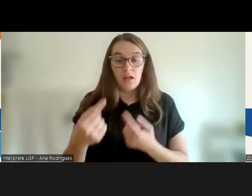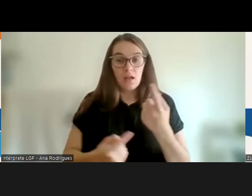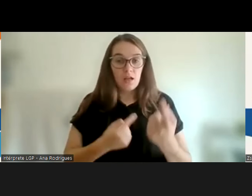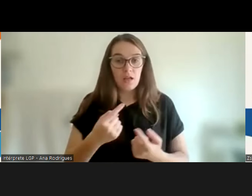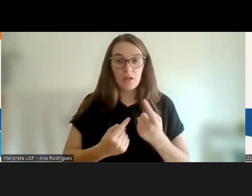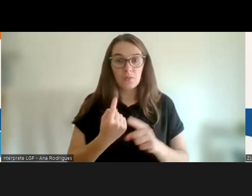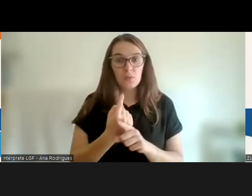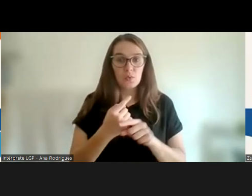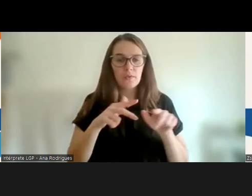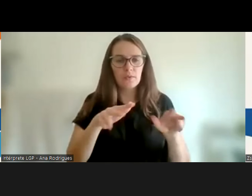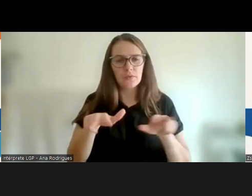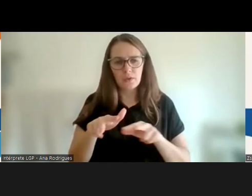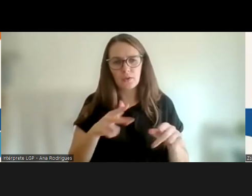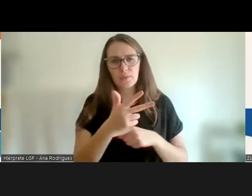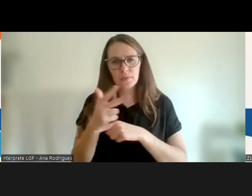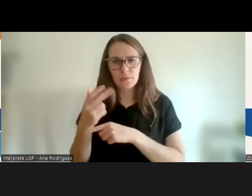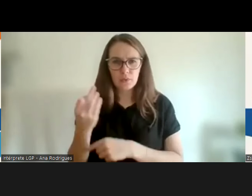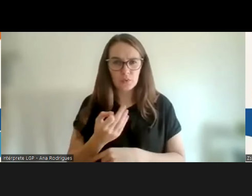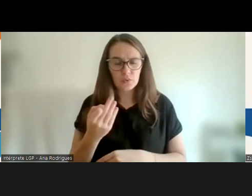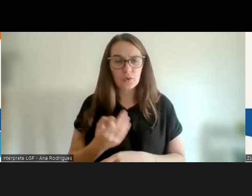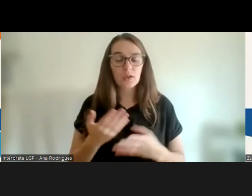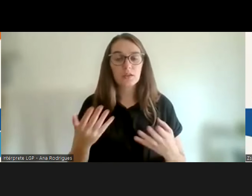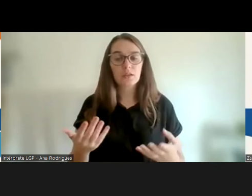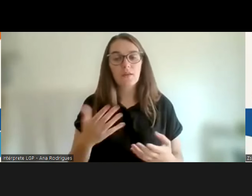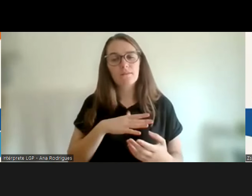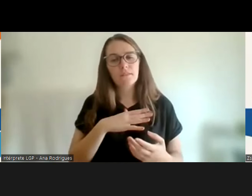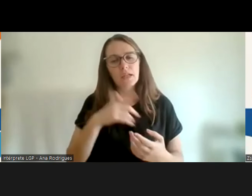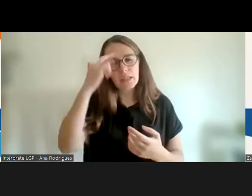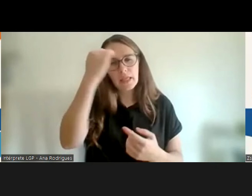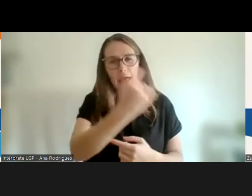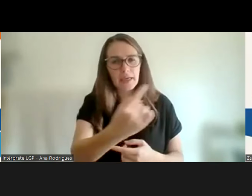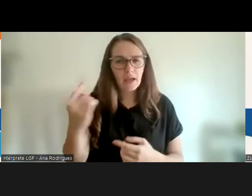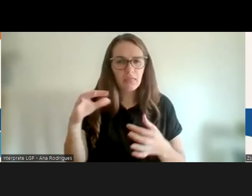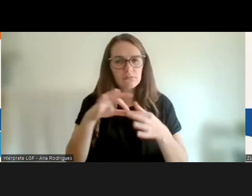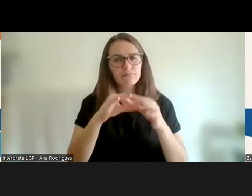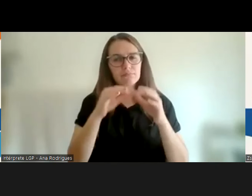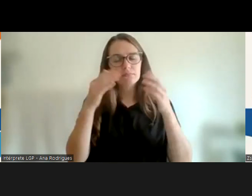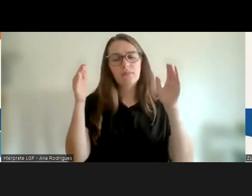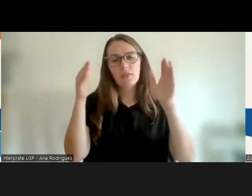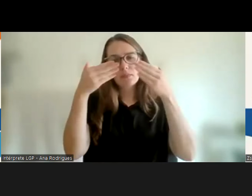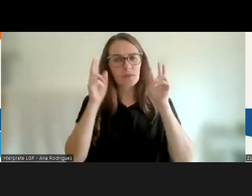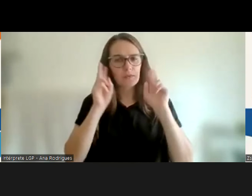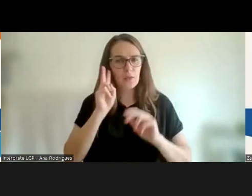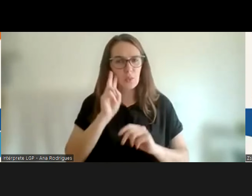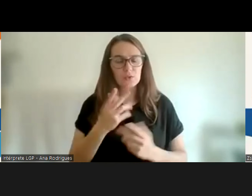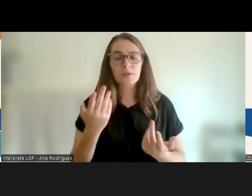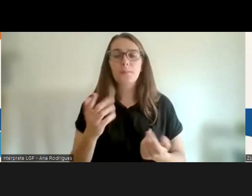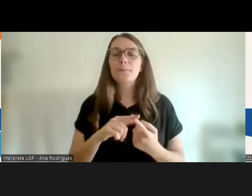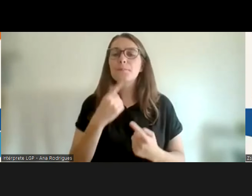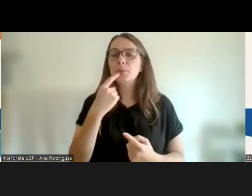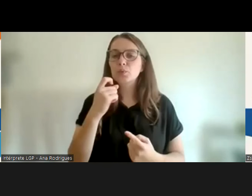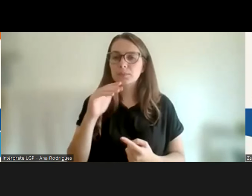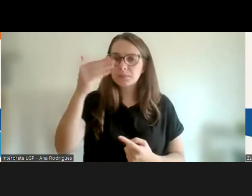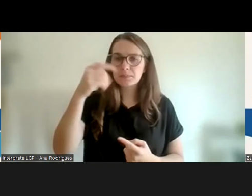video footage from them saying their own ideas about democratic values. So the first question that you will be